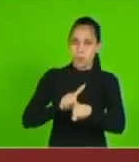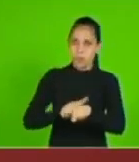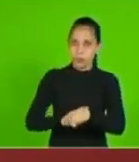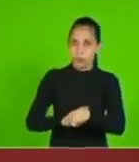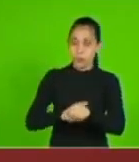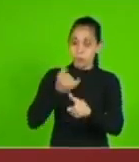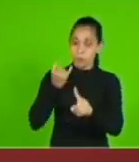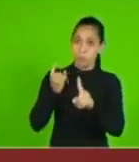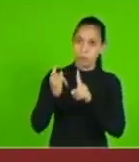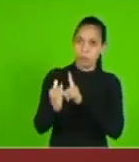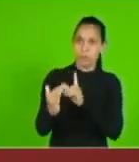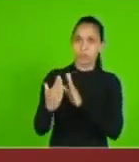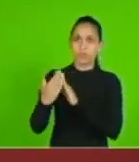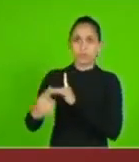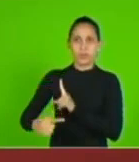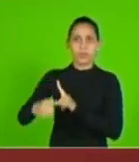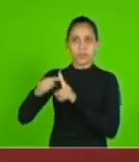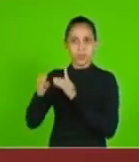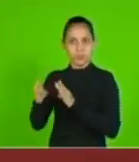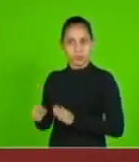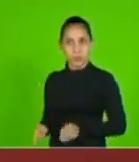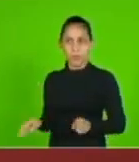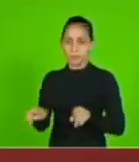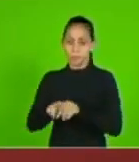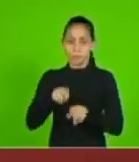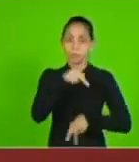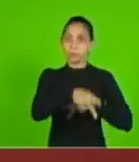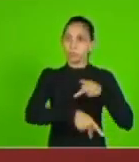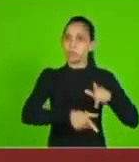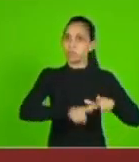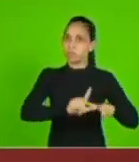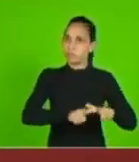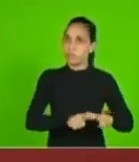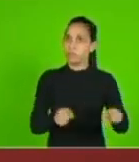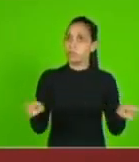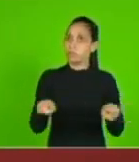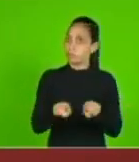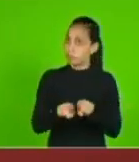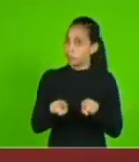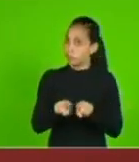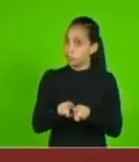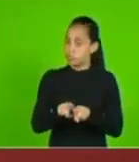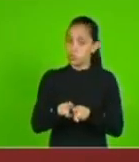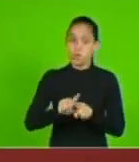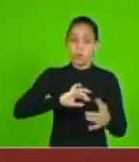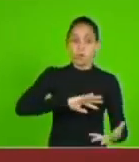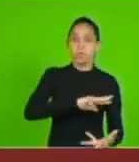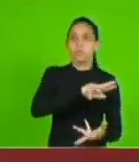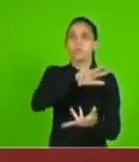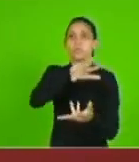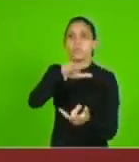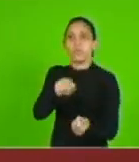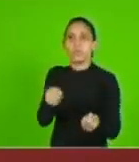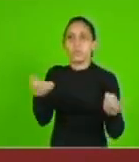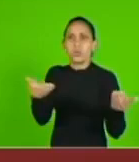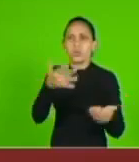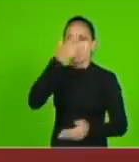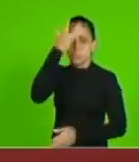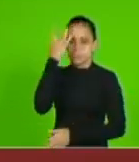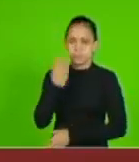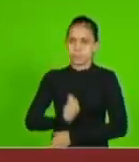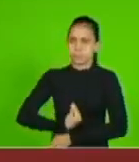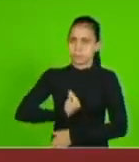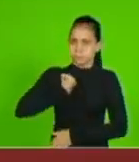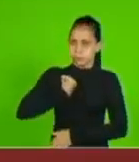and also speak about Israel, and they speak about the world. The church, the faithful